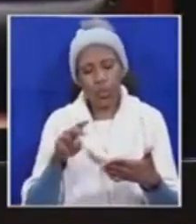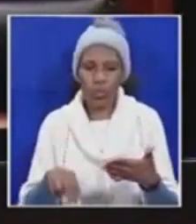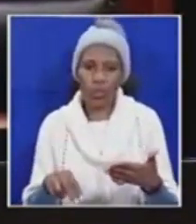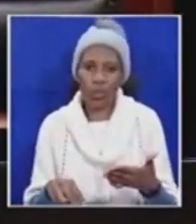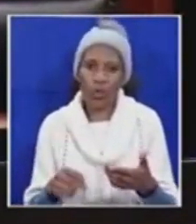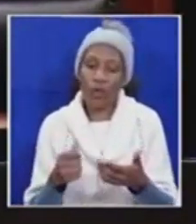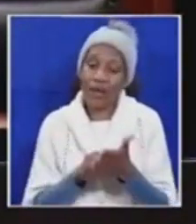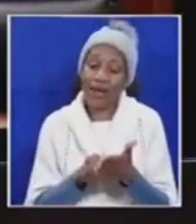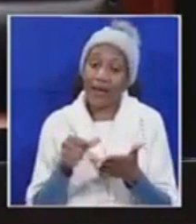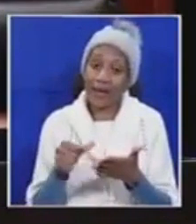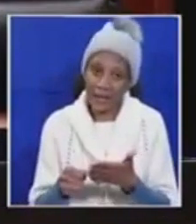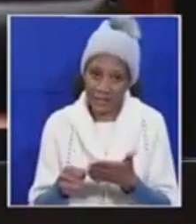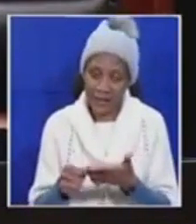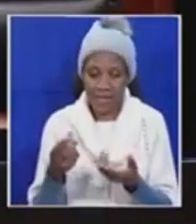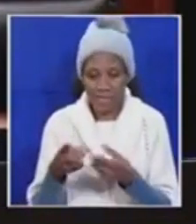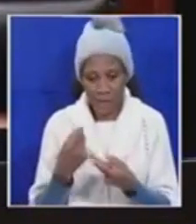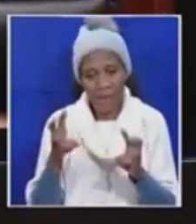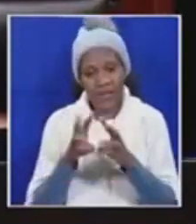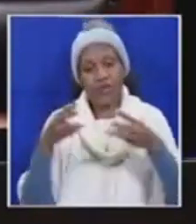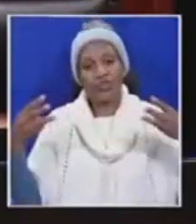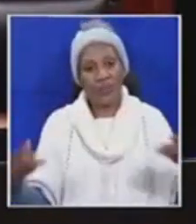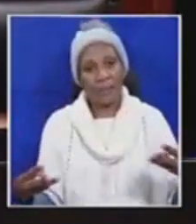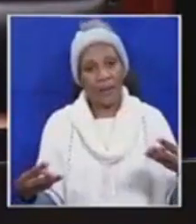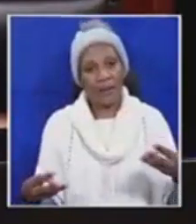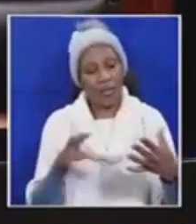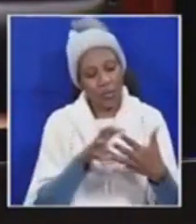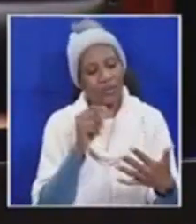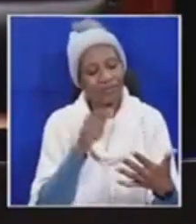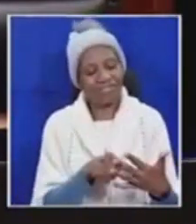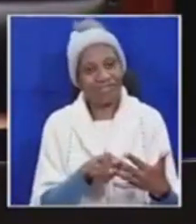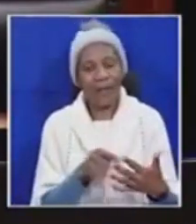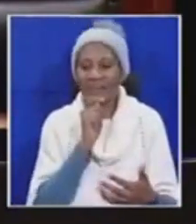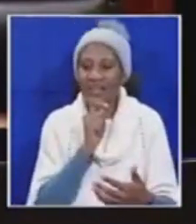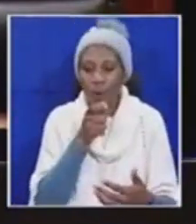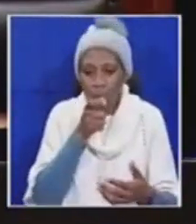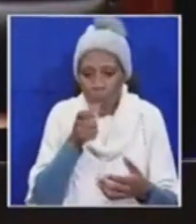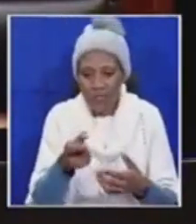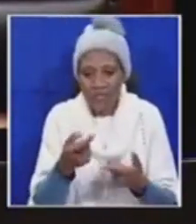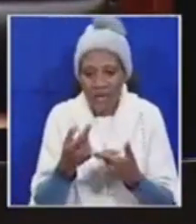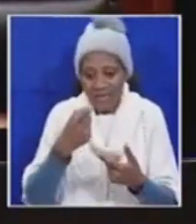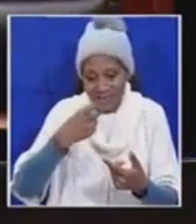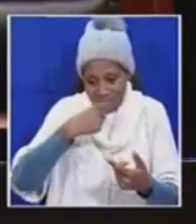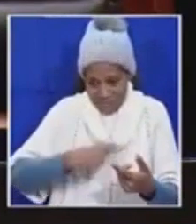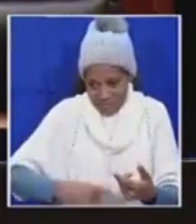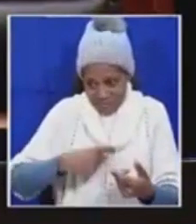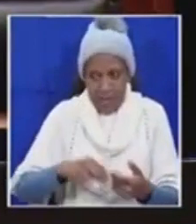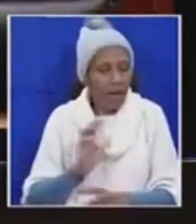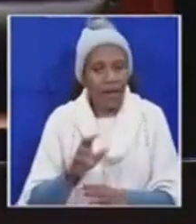a letter on the business day. It's not his words that he was reading.